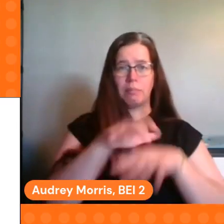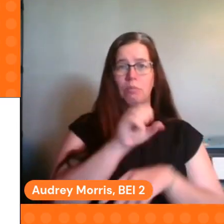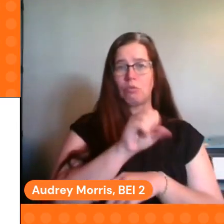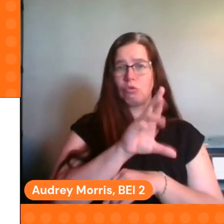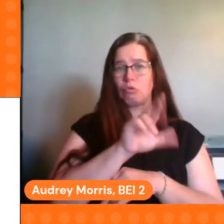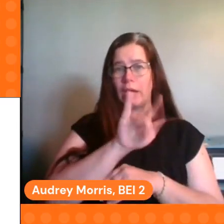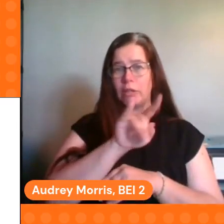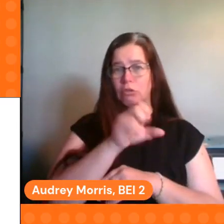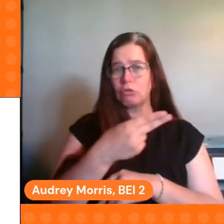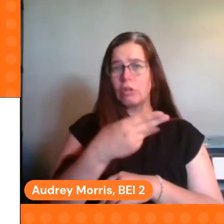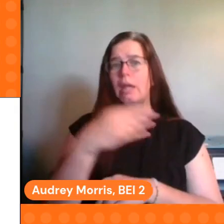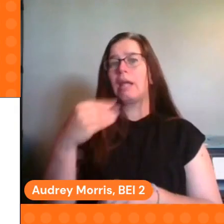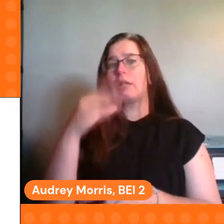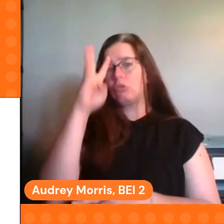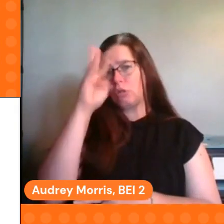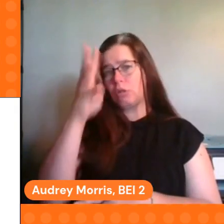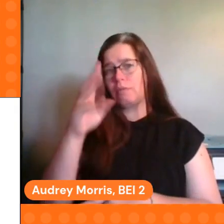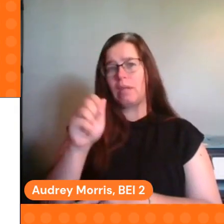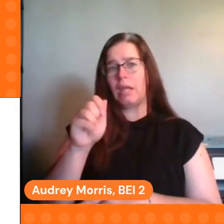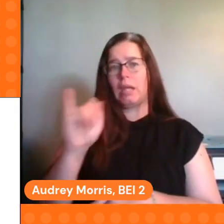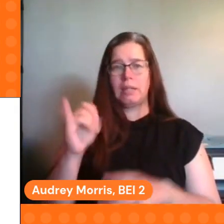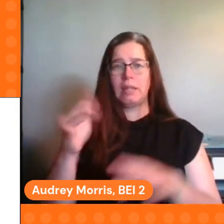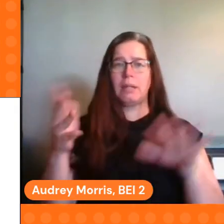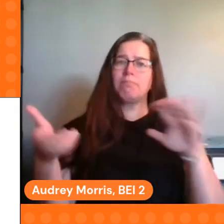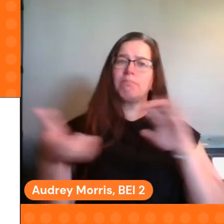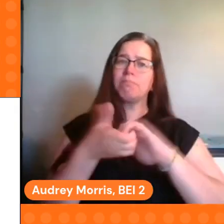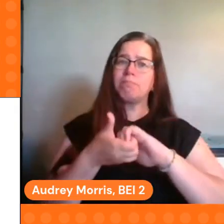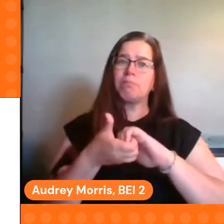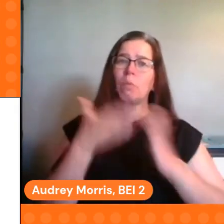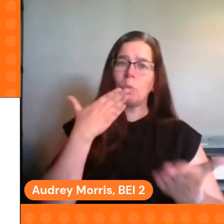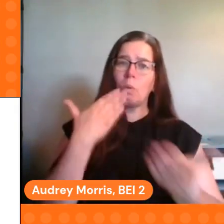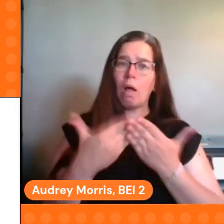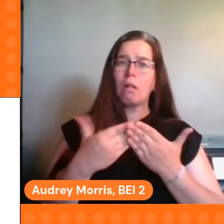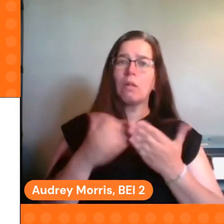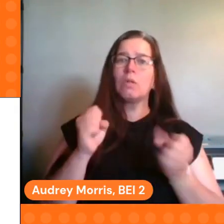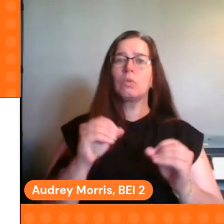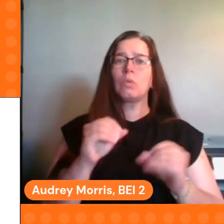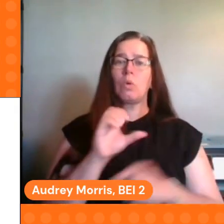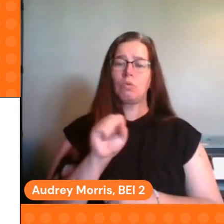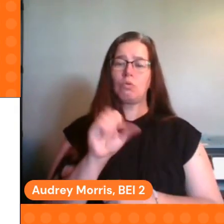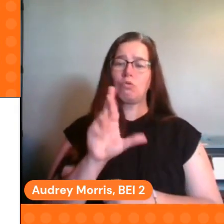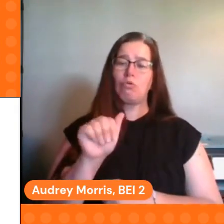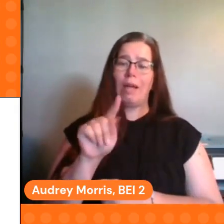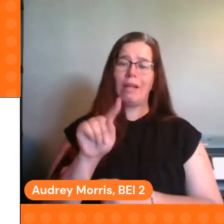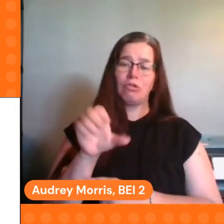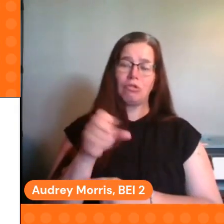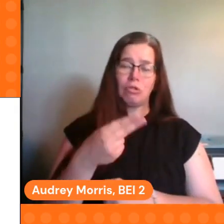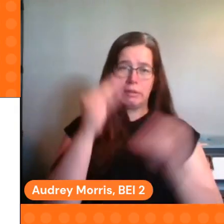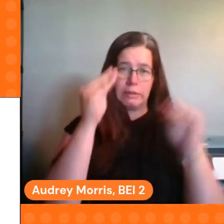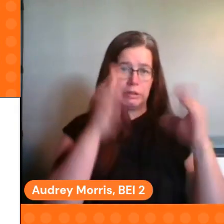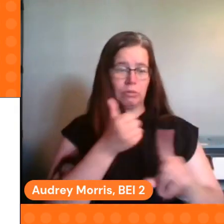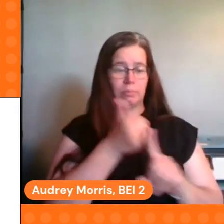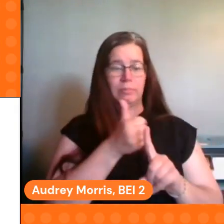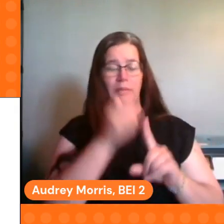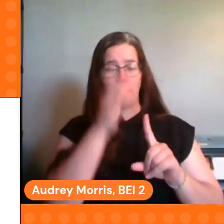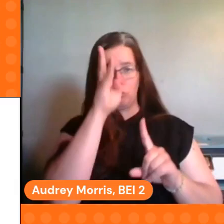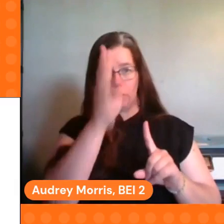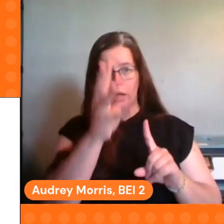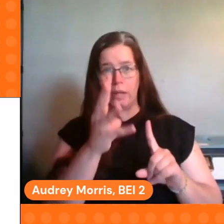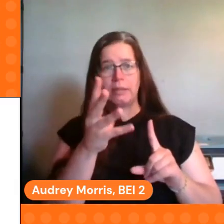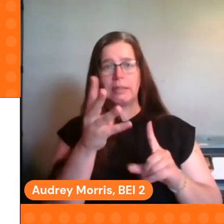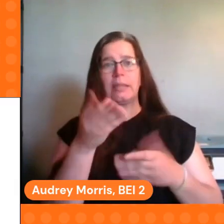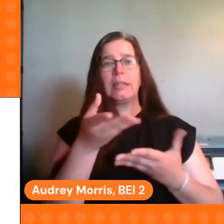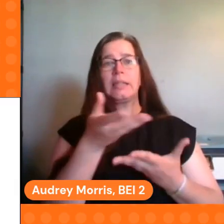and generative AI, and they work really well together. So with Scratch, the teachers can create interactive projects to